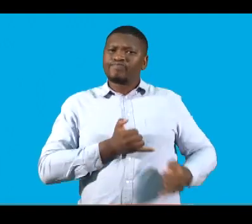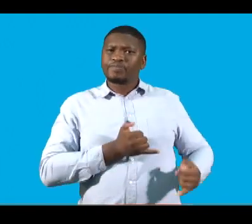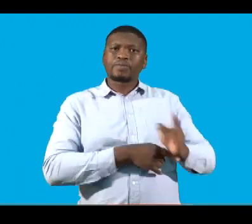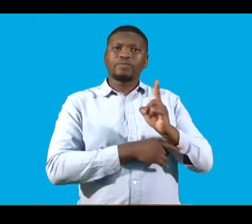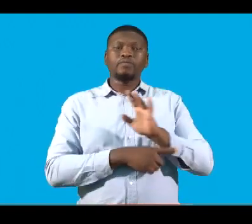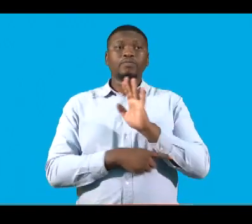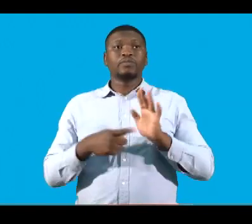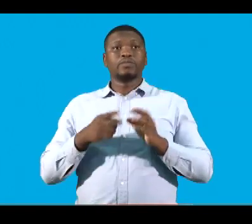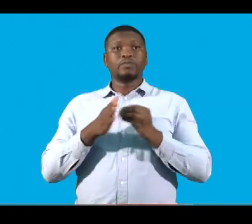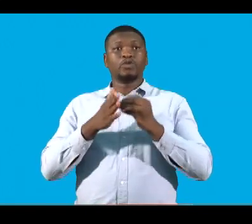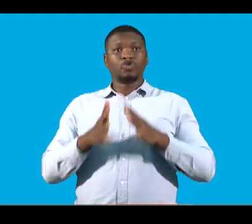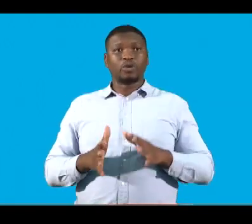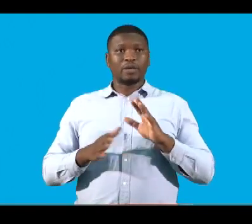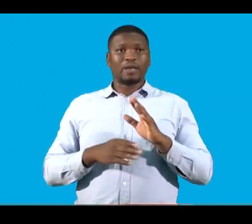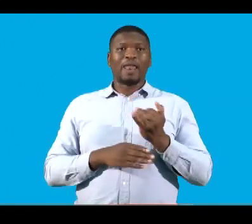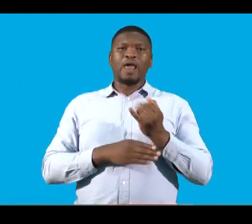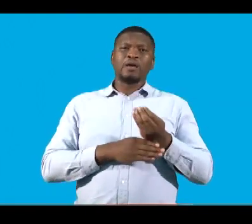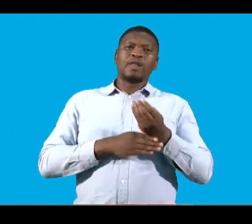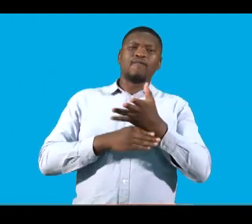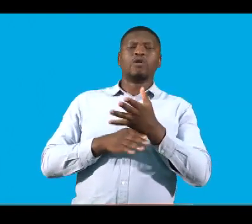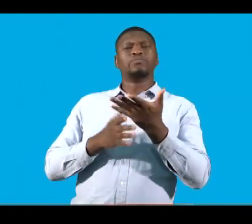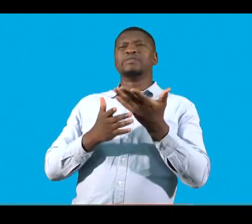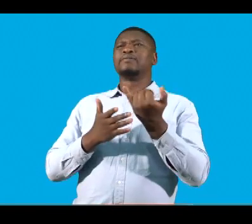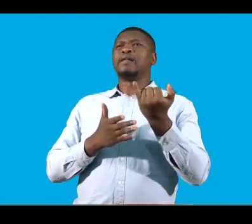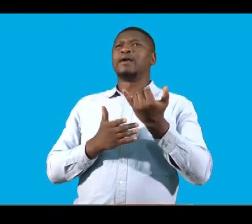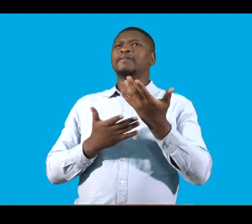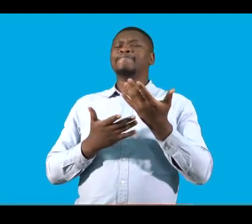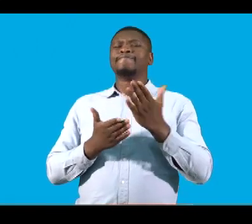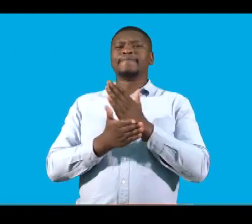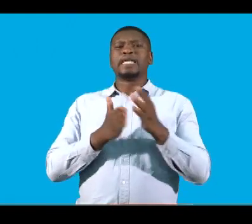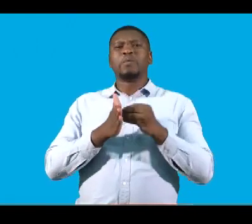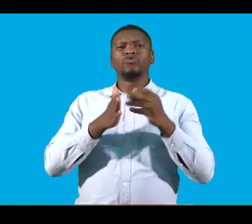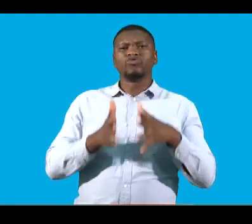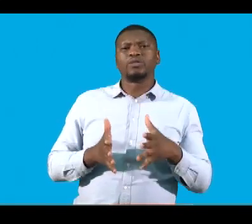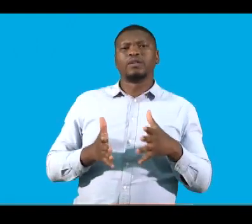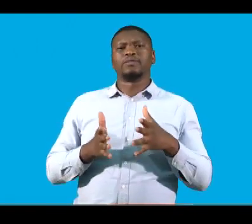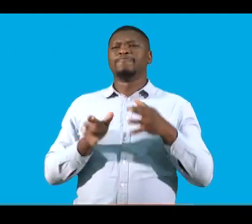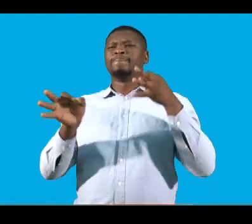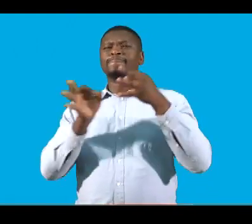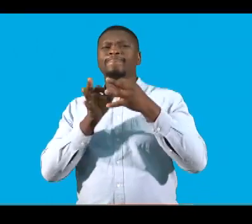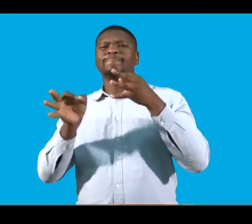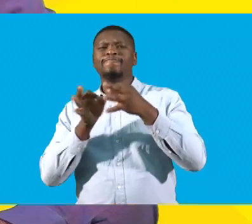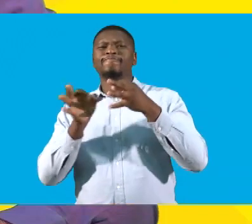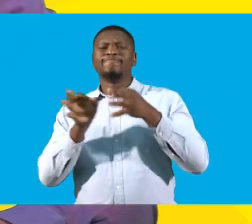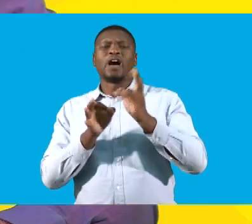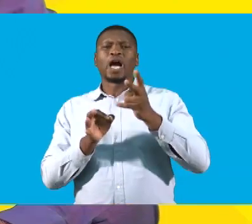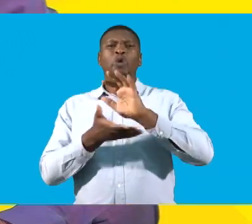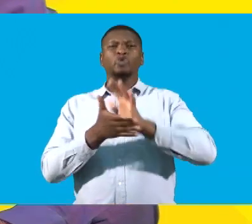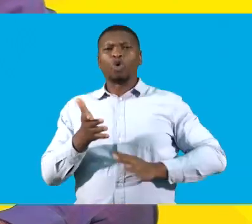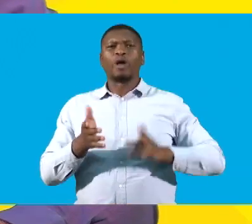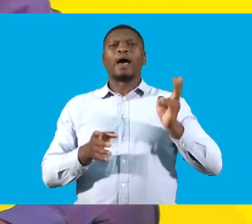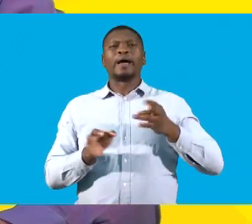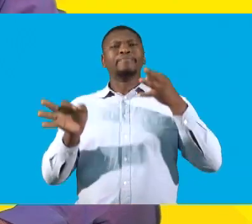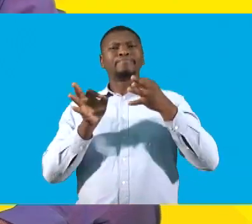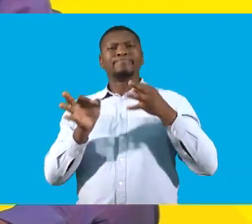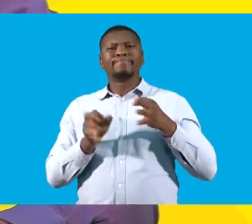are made. Learners present a superficial retelling of the story, so regurgitating the plot and not answering the